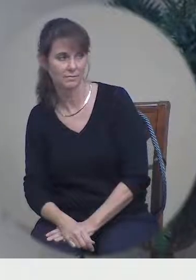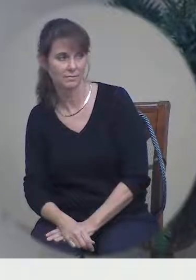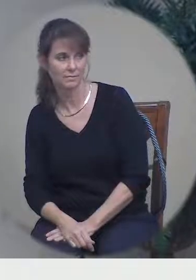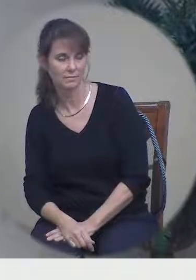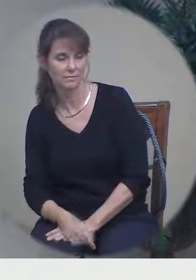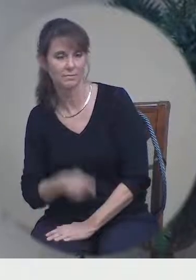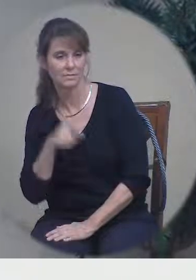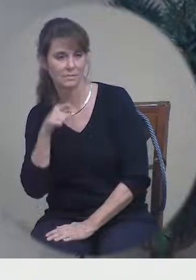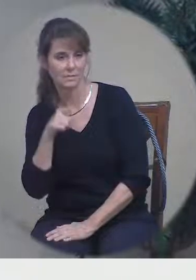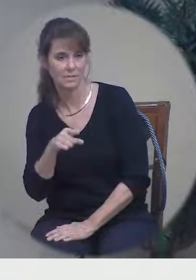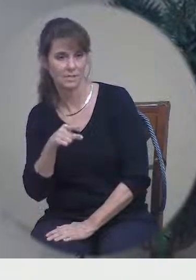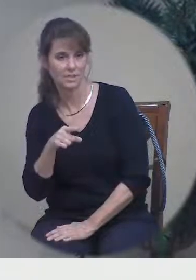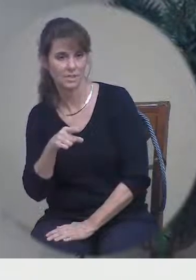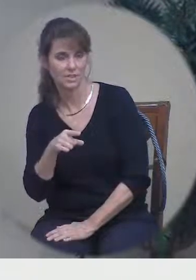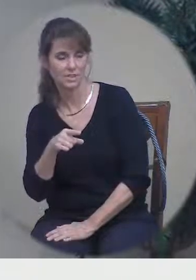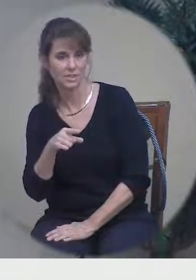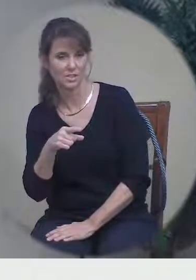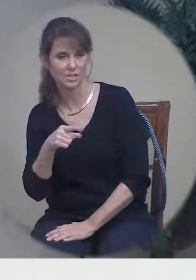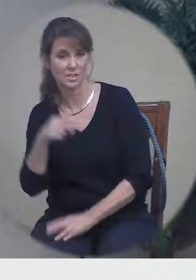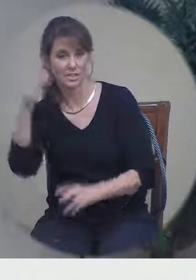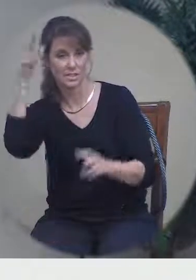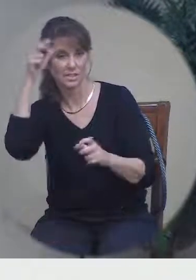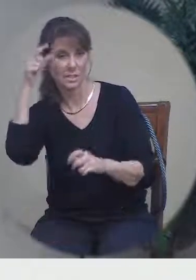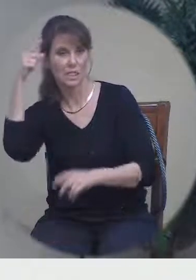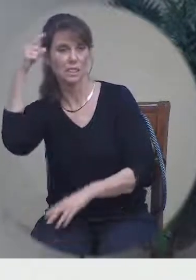and defy.